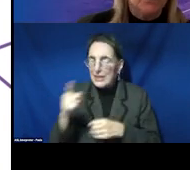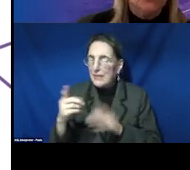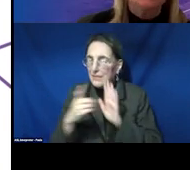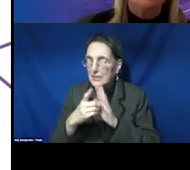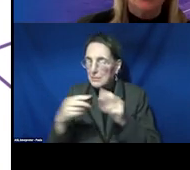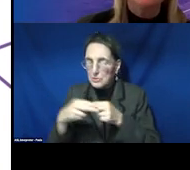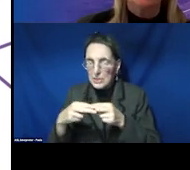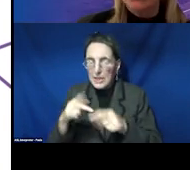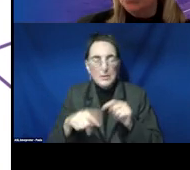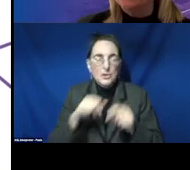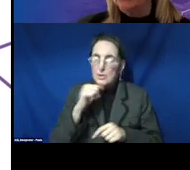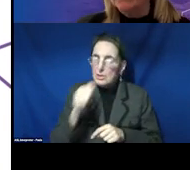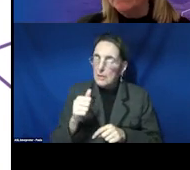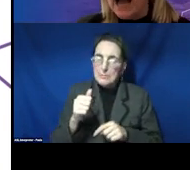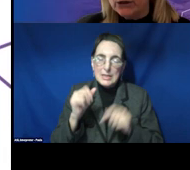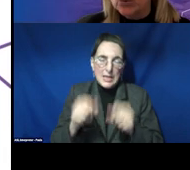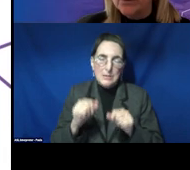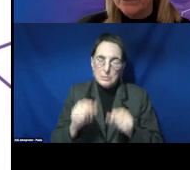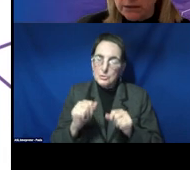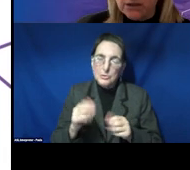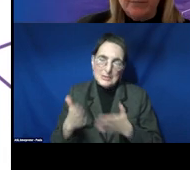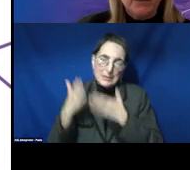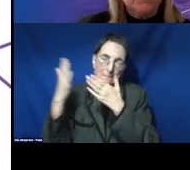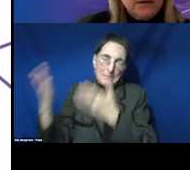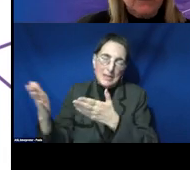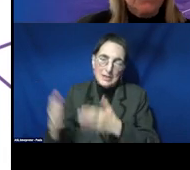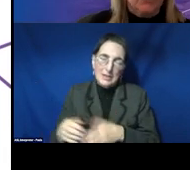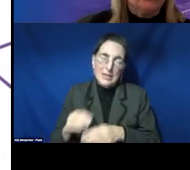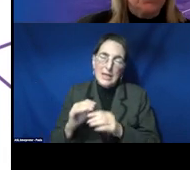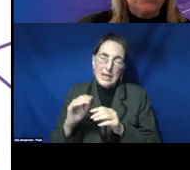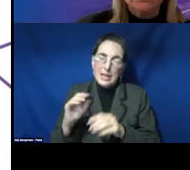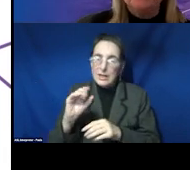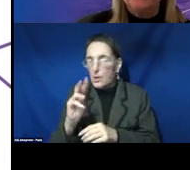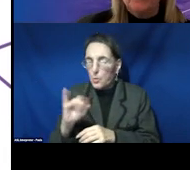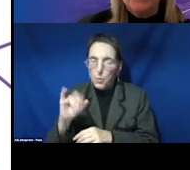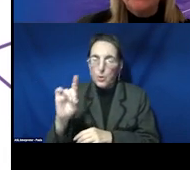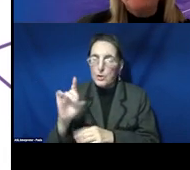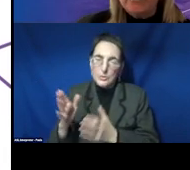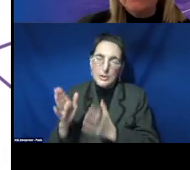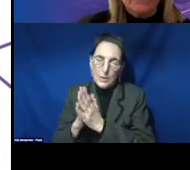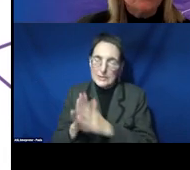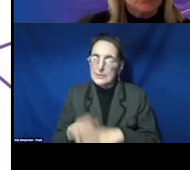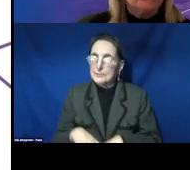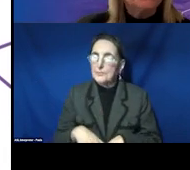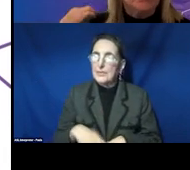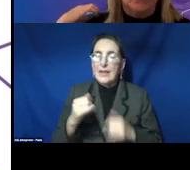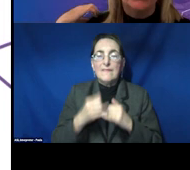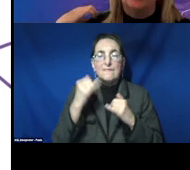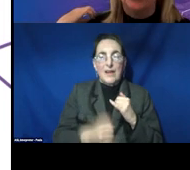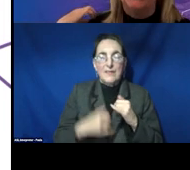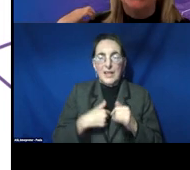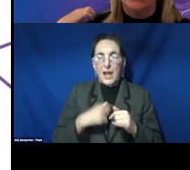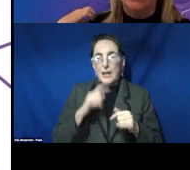data do not carry over in the actual system. Next slide, please. Now, finally, I promised